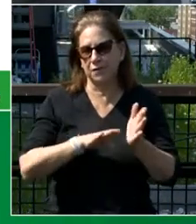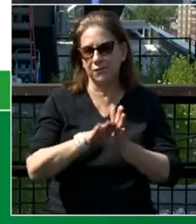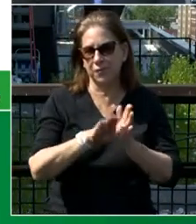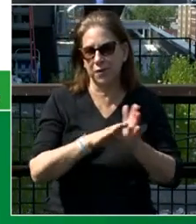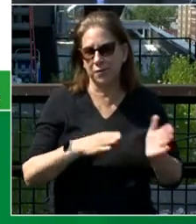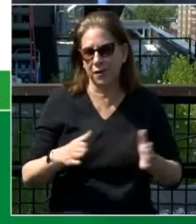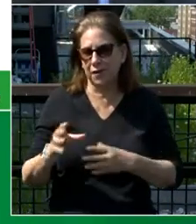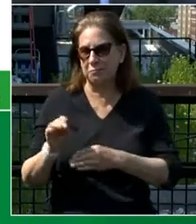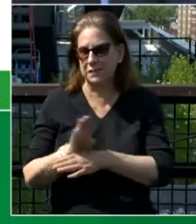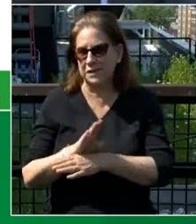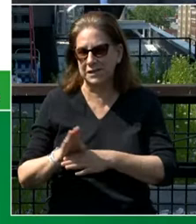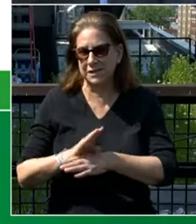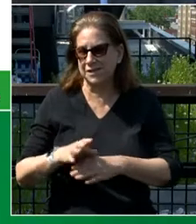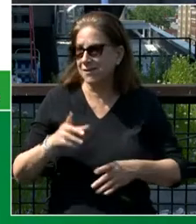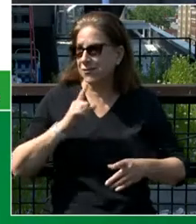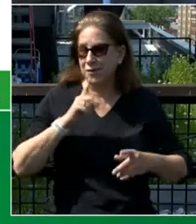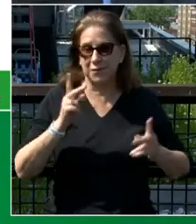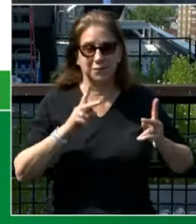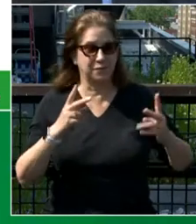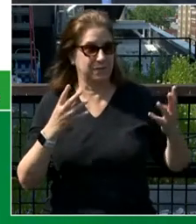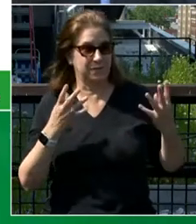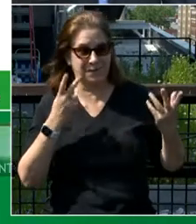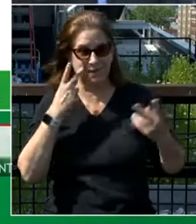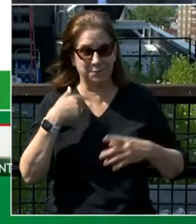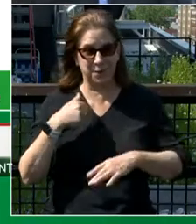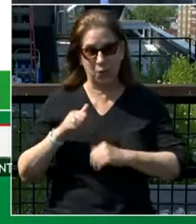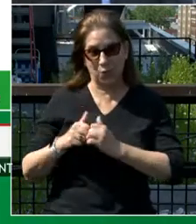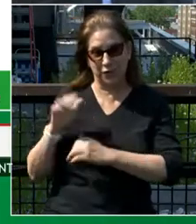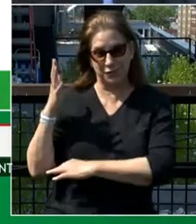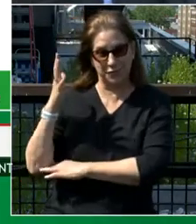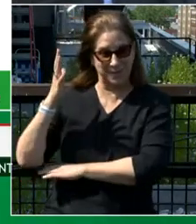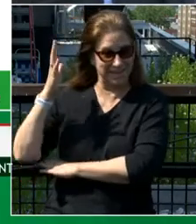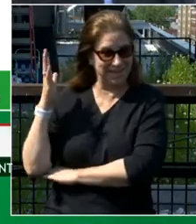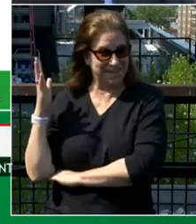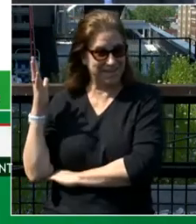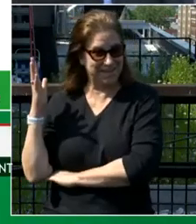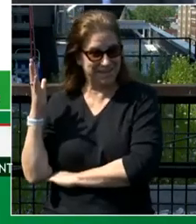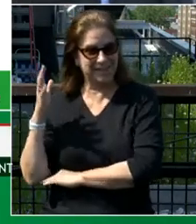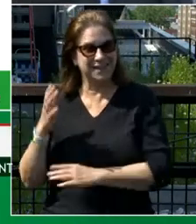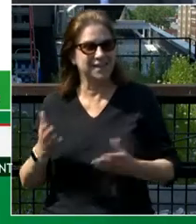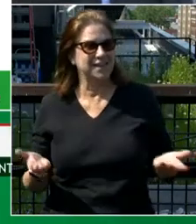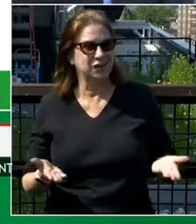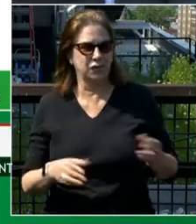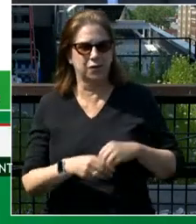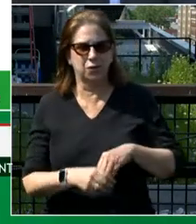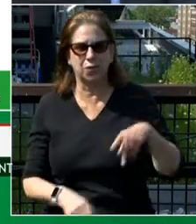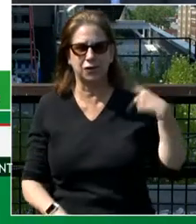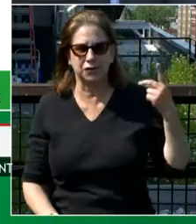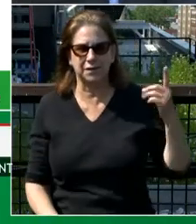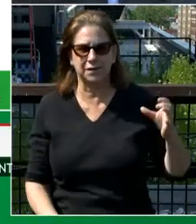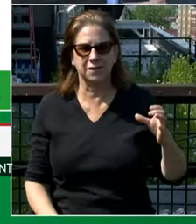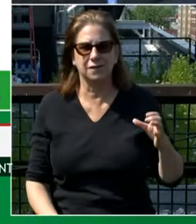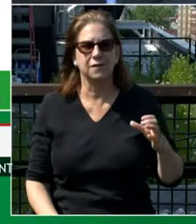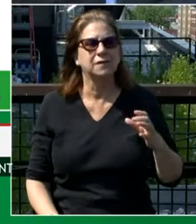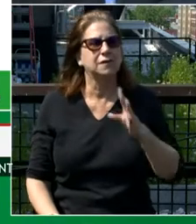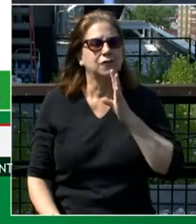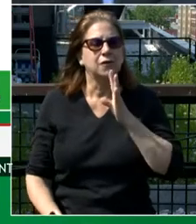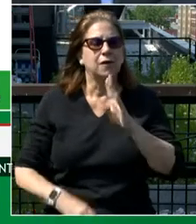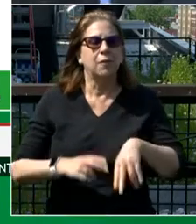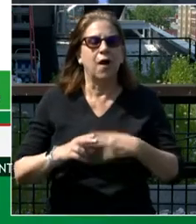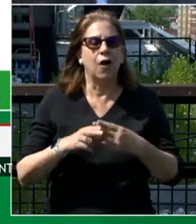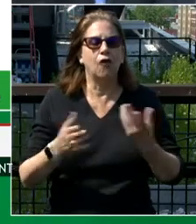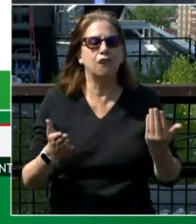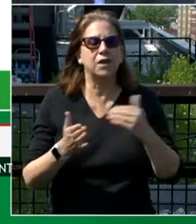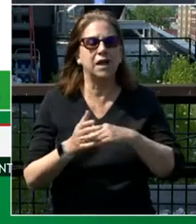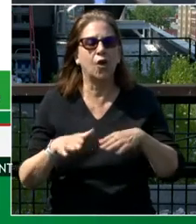the Eaton Hotel in downtown DC. We wanted to talk to you today about Reopen and where we are and hear from a couple industries,